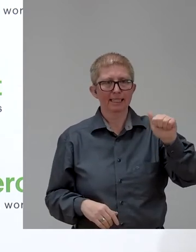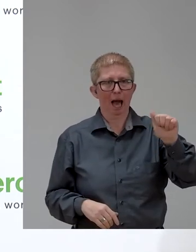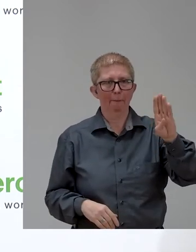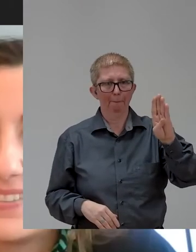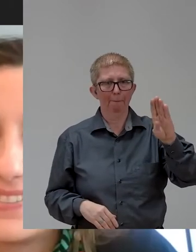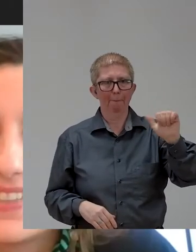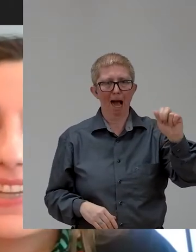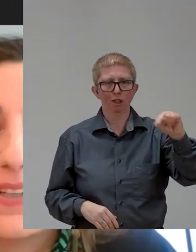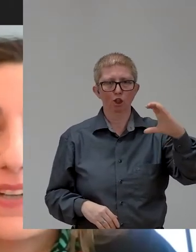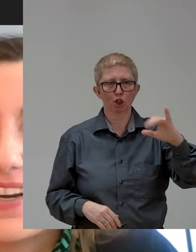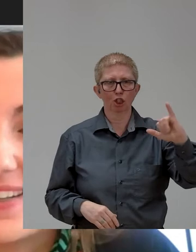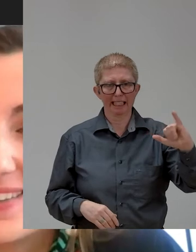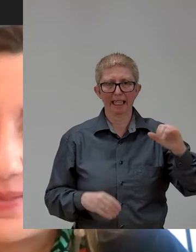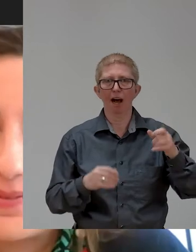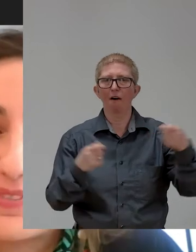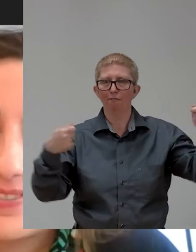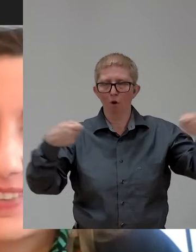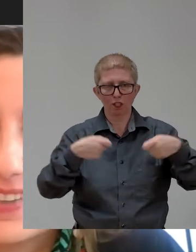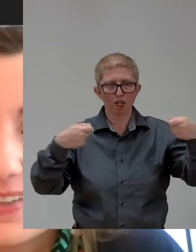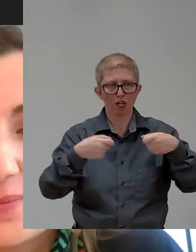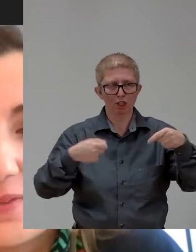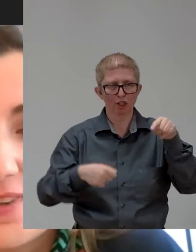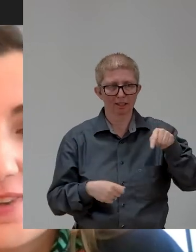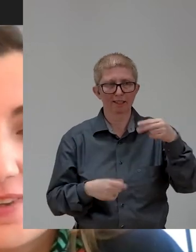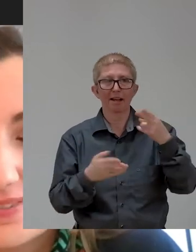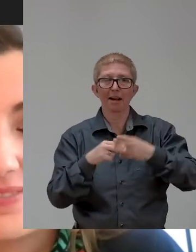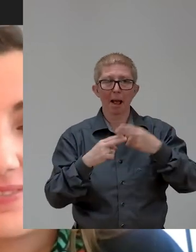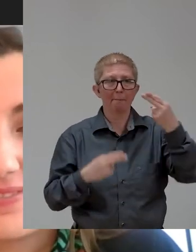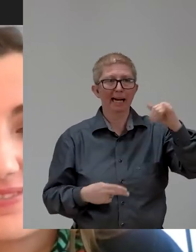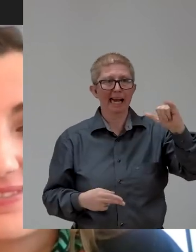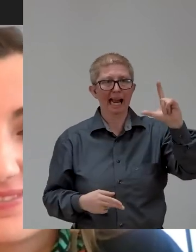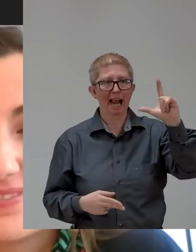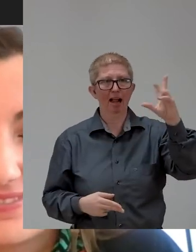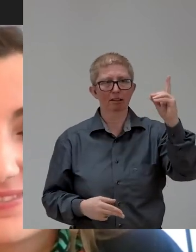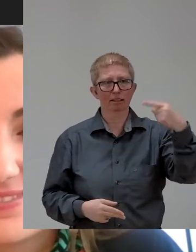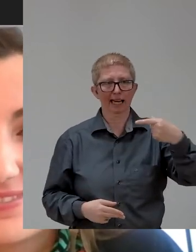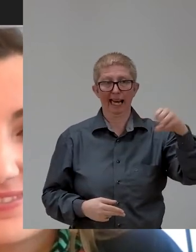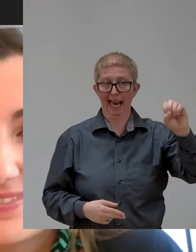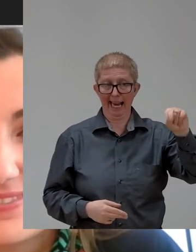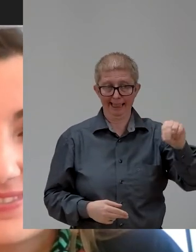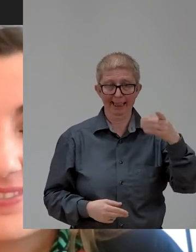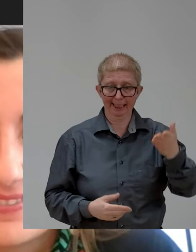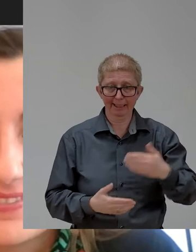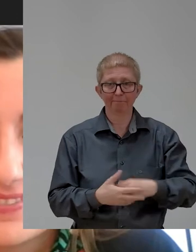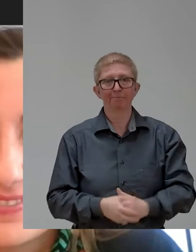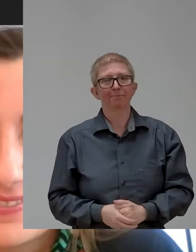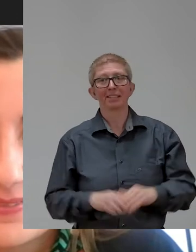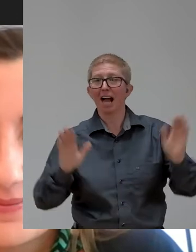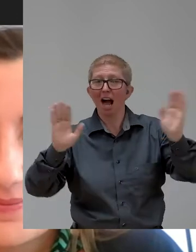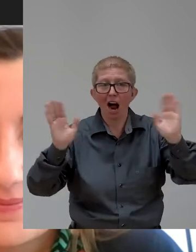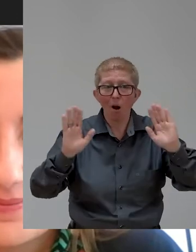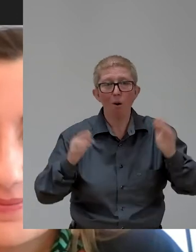Aizgul. Hello, hi. Hi, welcome. Great to have you with us. So you're based in